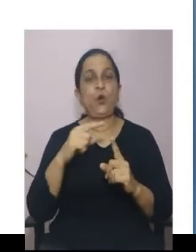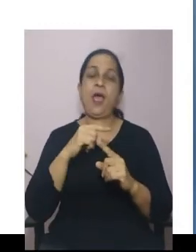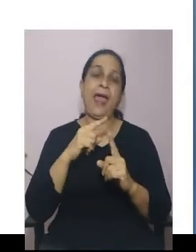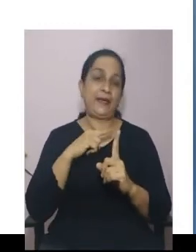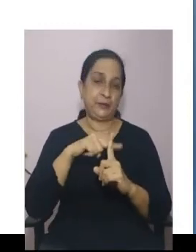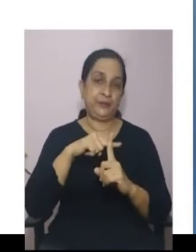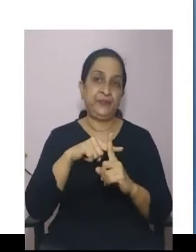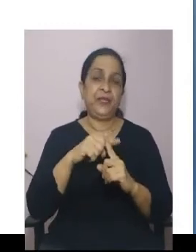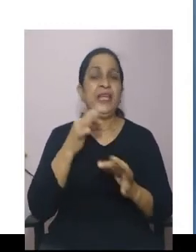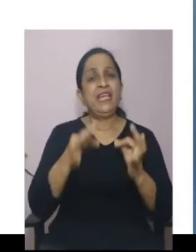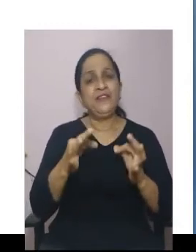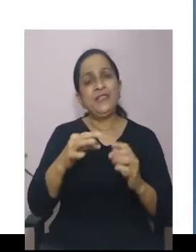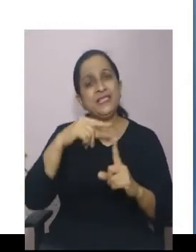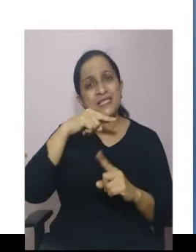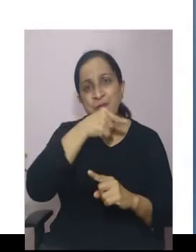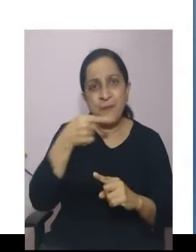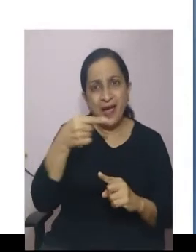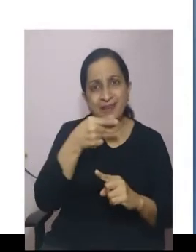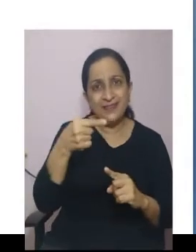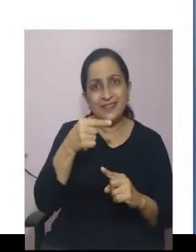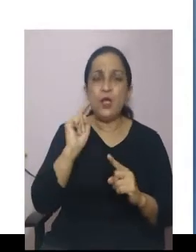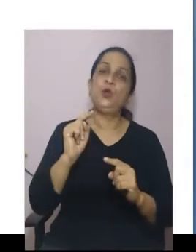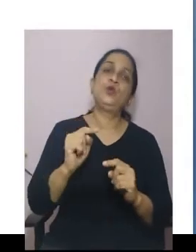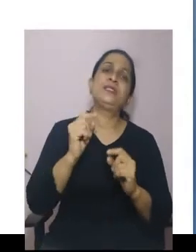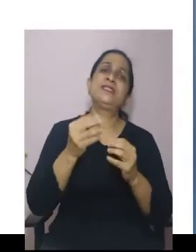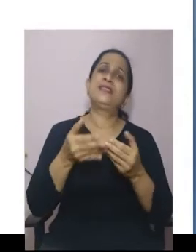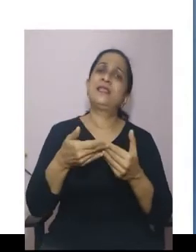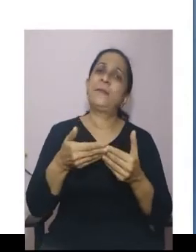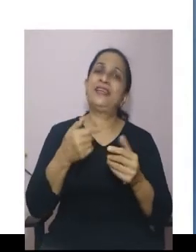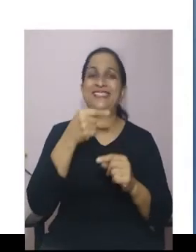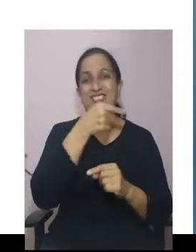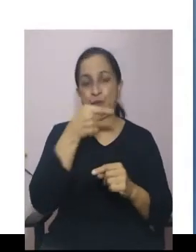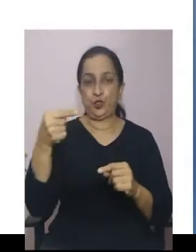answer. If it were minus, then you have to subtract